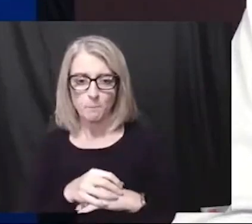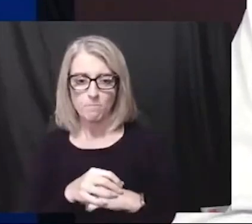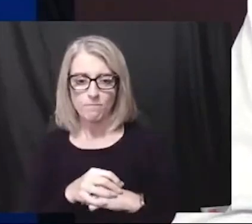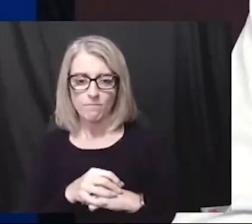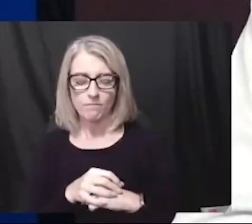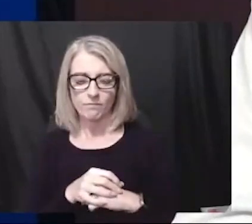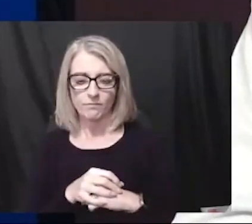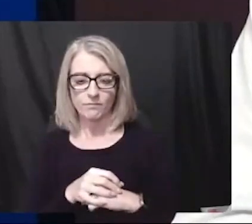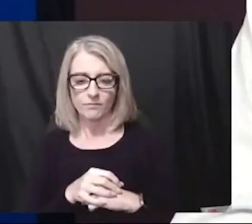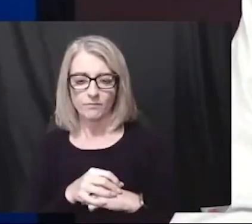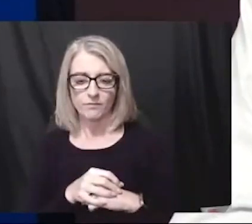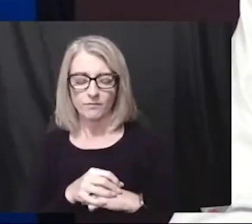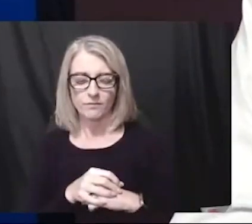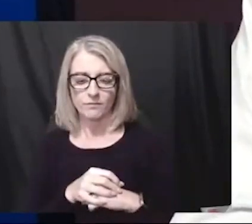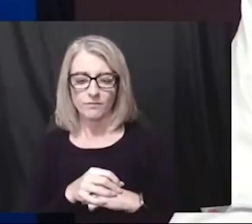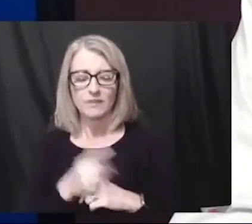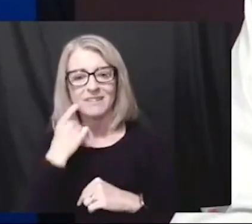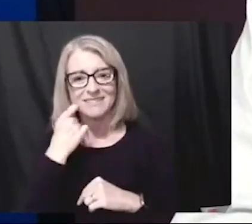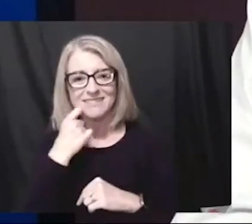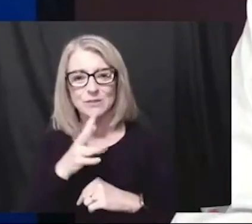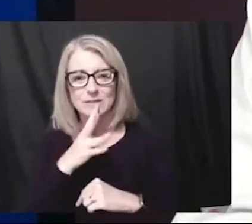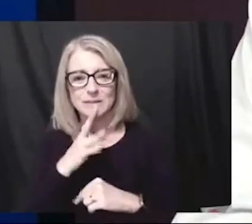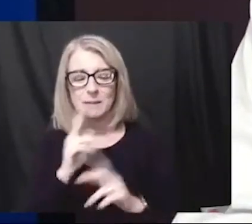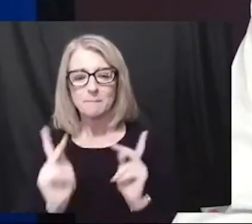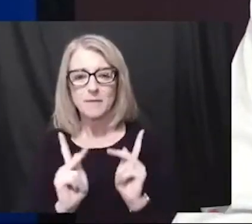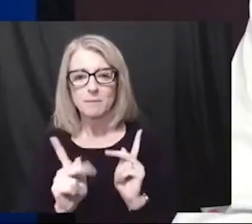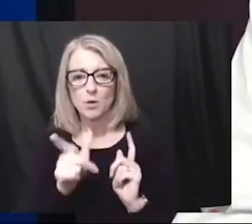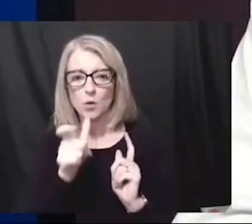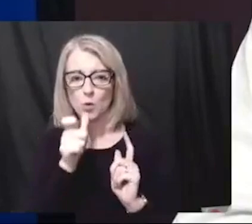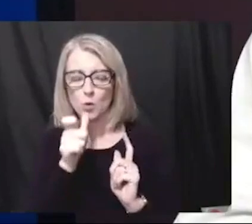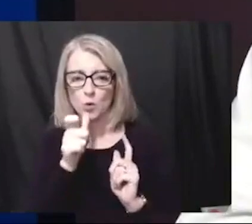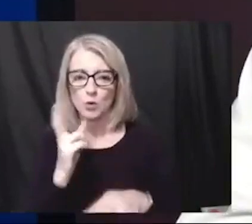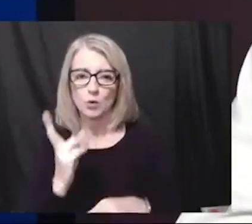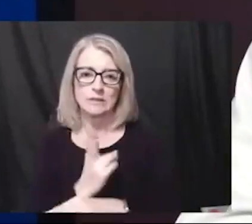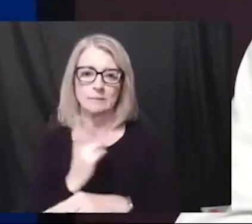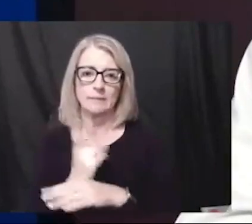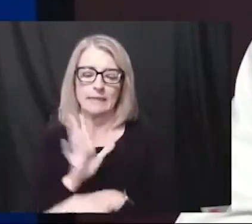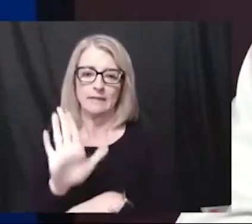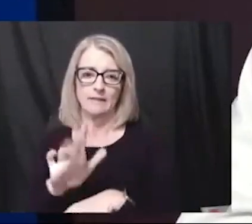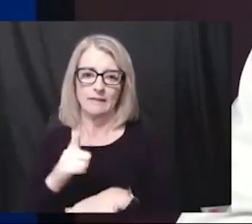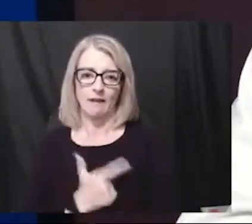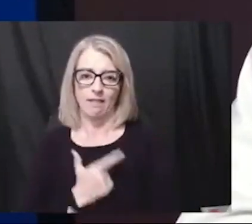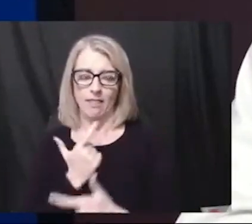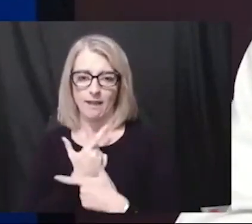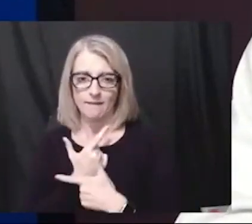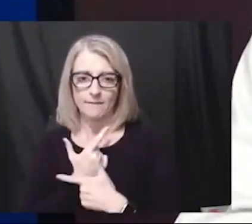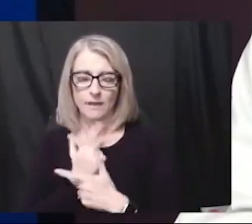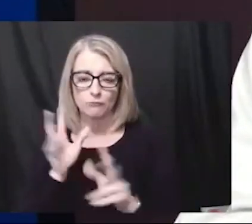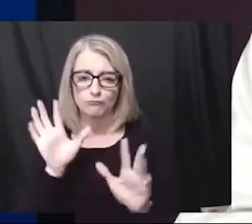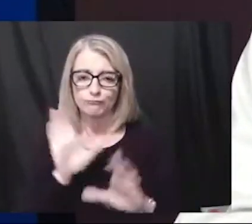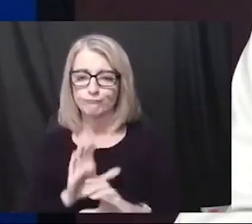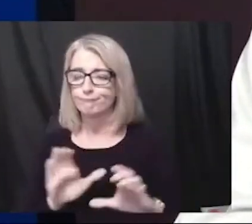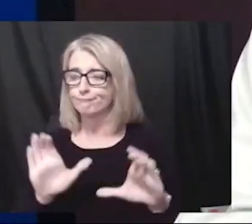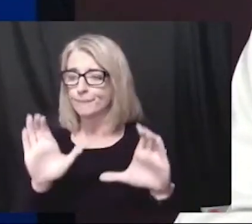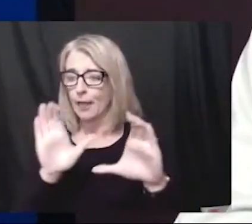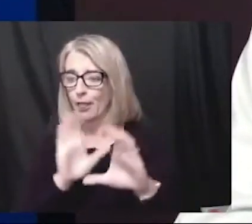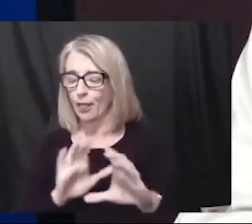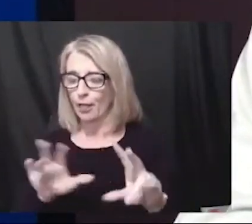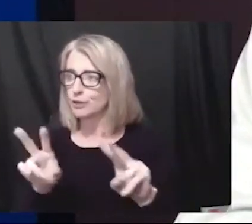very self-limited. It doesn't result in the hospital, no big problems, but myocarditis in young people from COVID-19 is bad